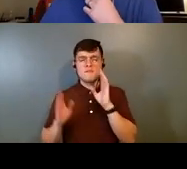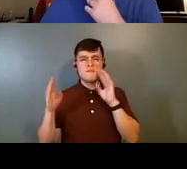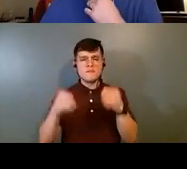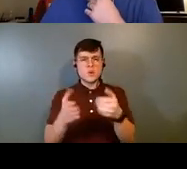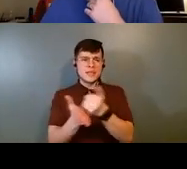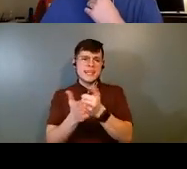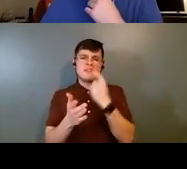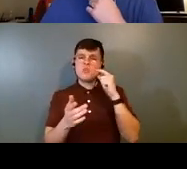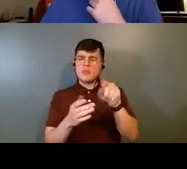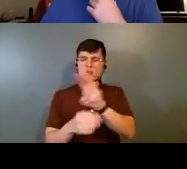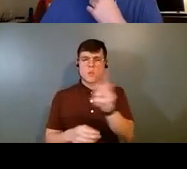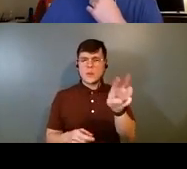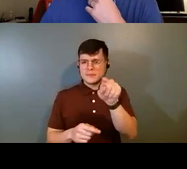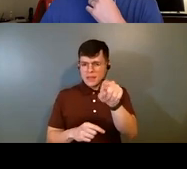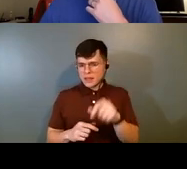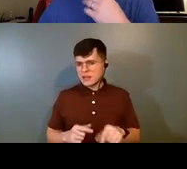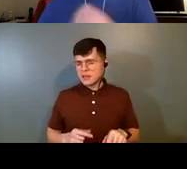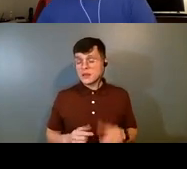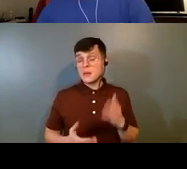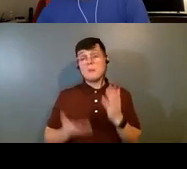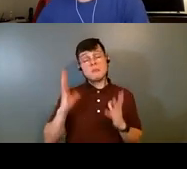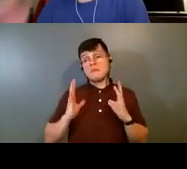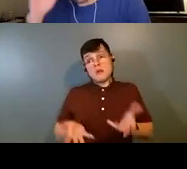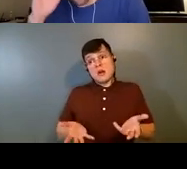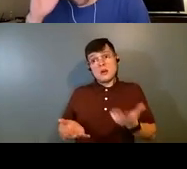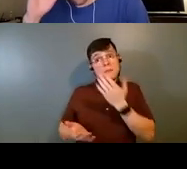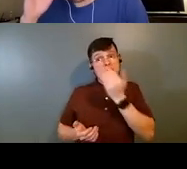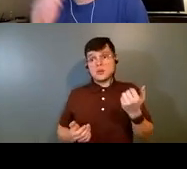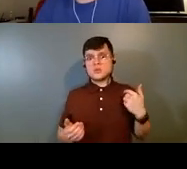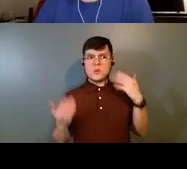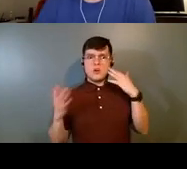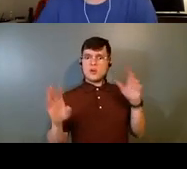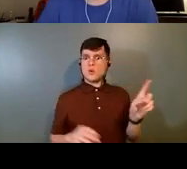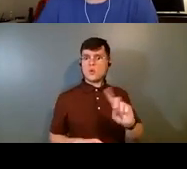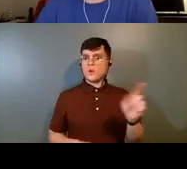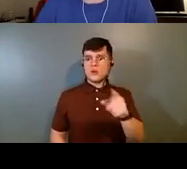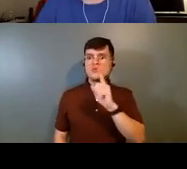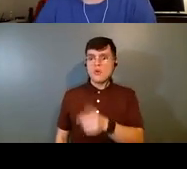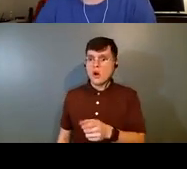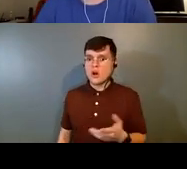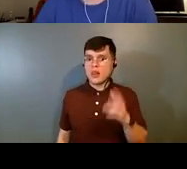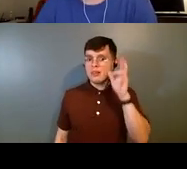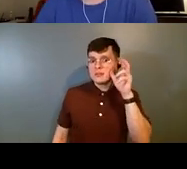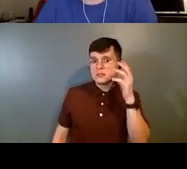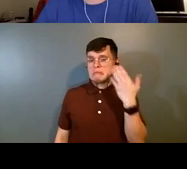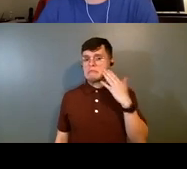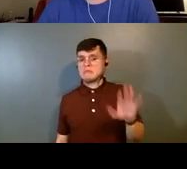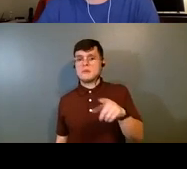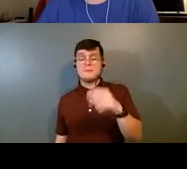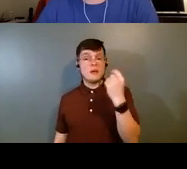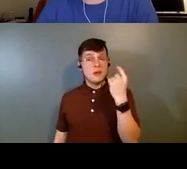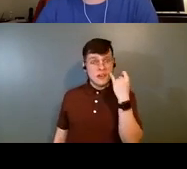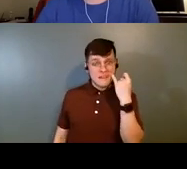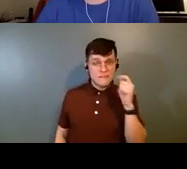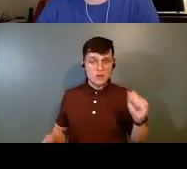particular website. And I mean, it's maybe fine because we don't know where you are without listening, which is exactly where you are. But if you could turn